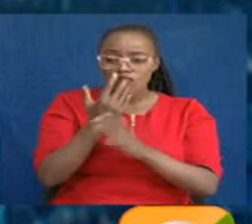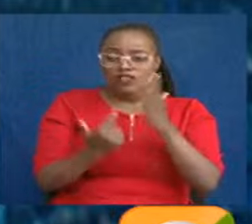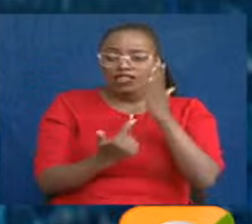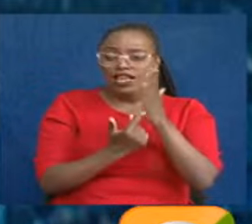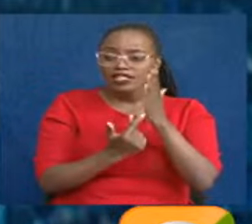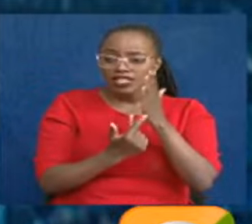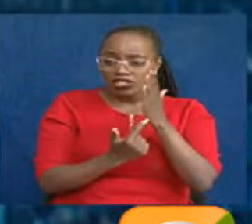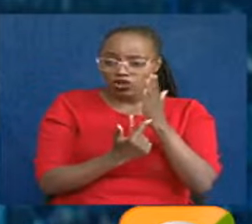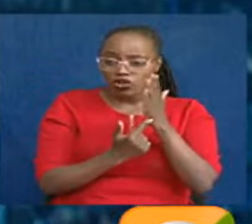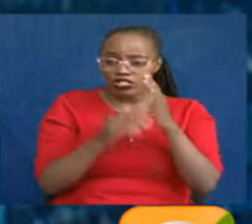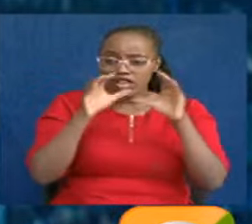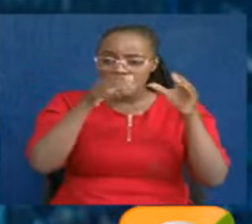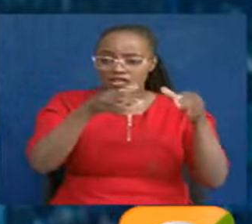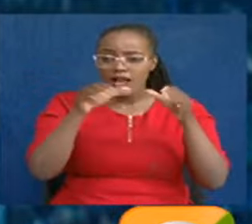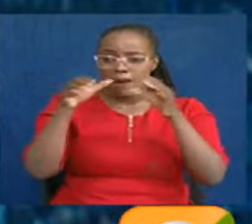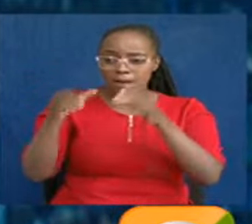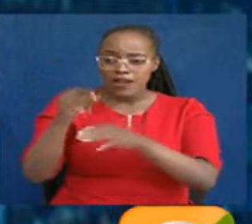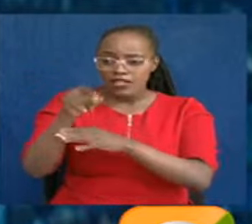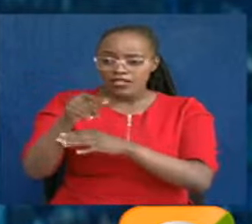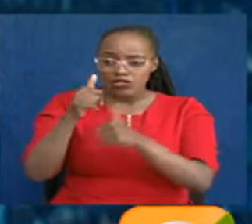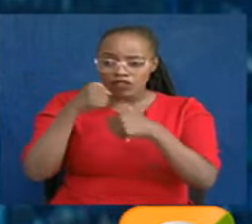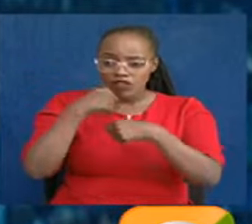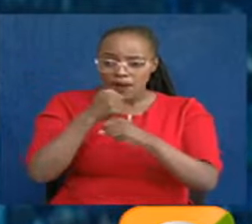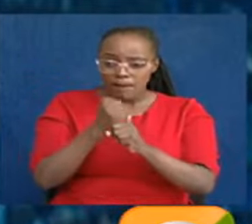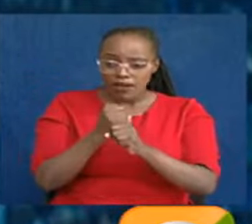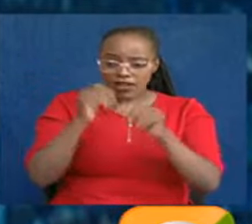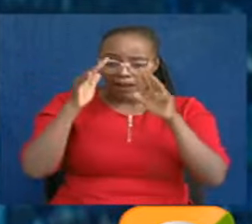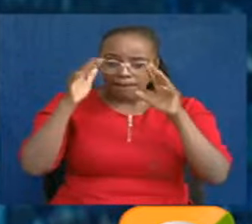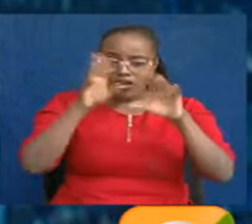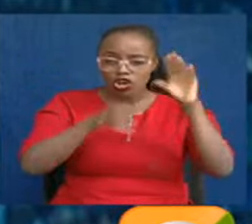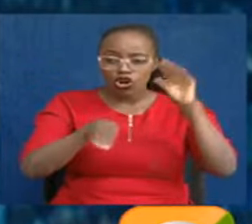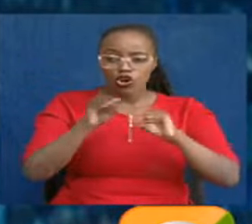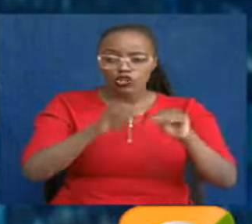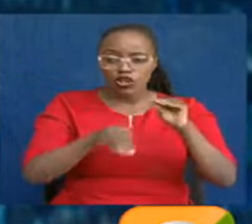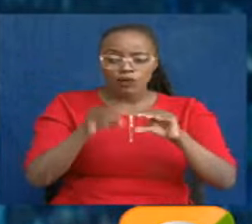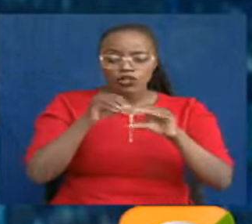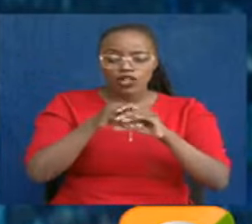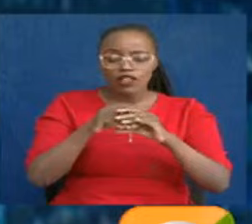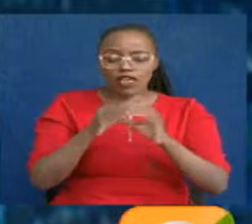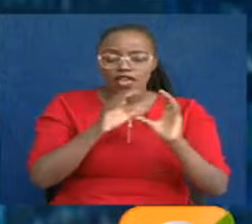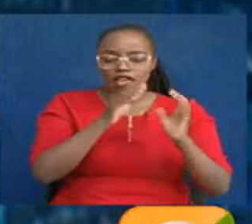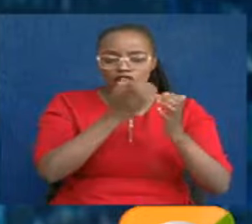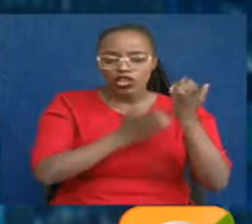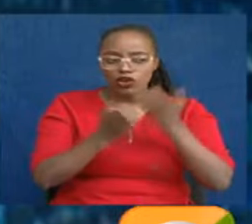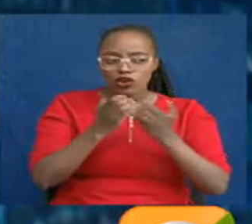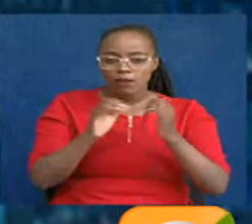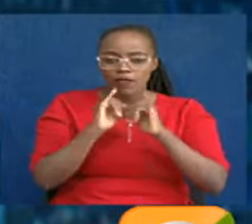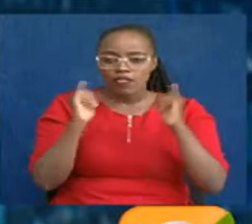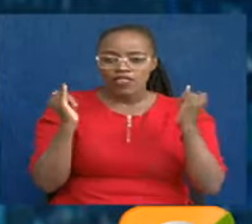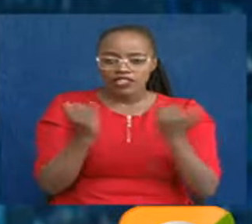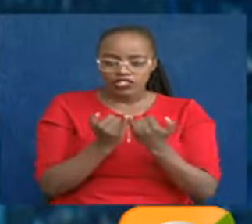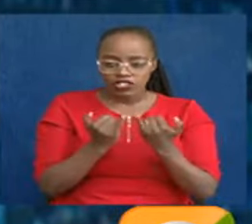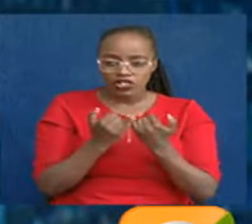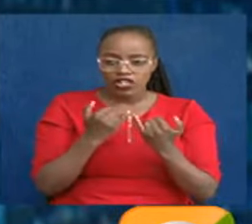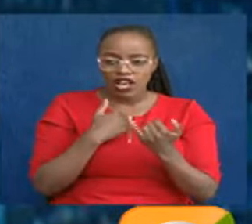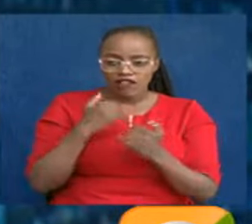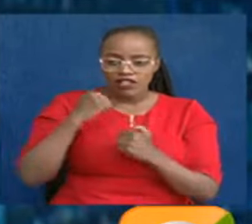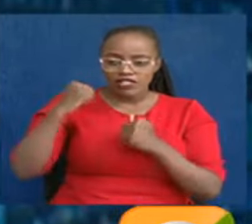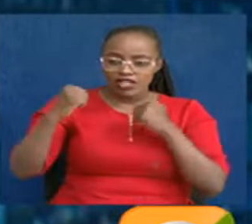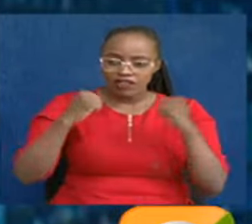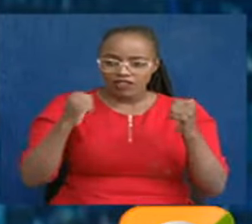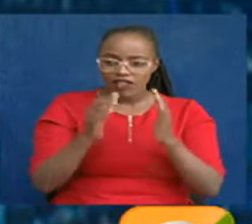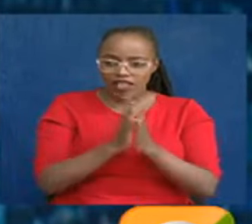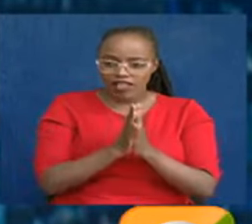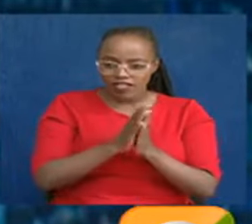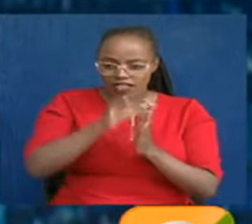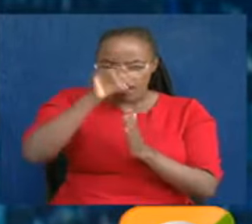companies, and those tech companies have made a significant contribution to their economy. So the institutions on our side, the government, we